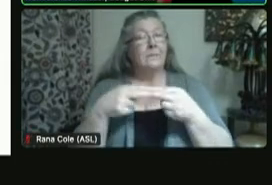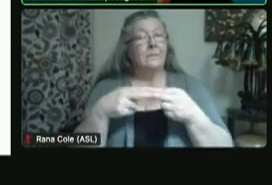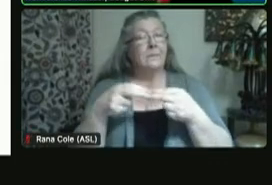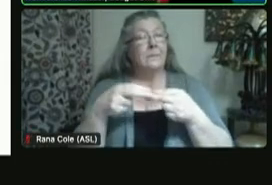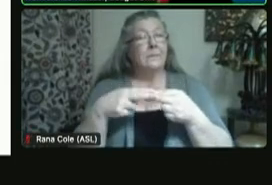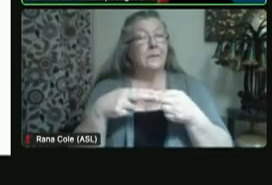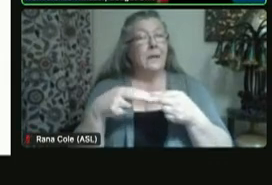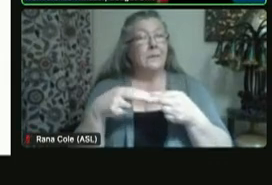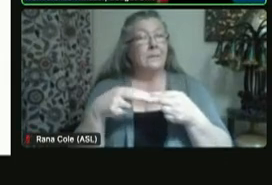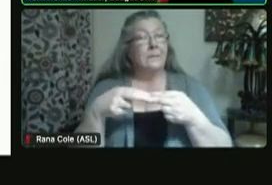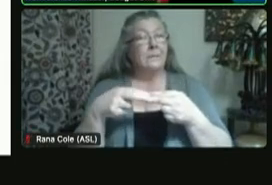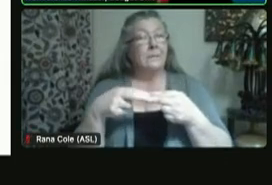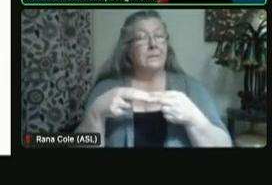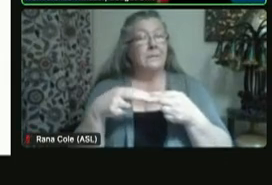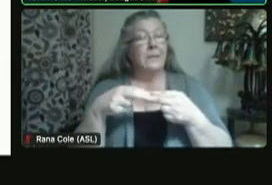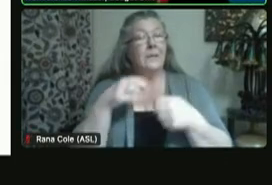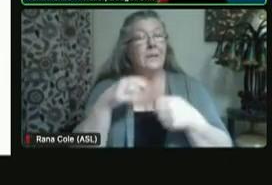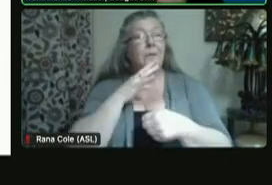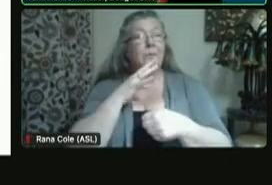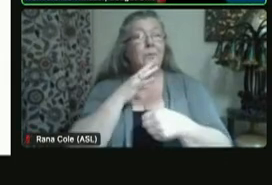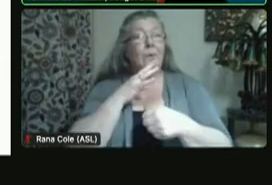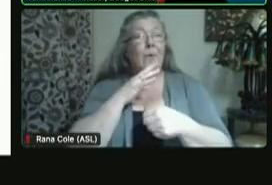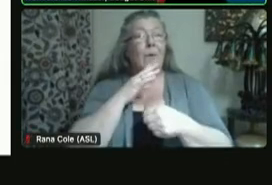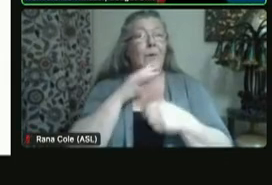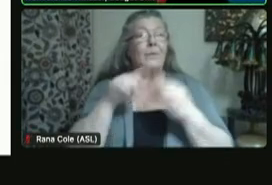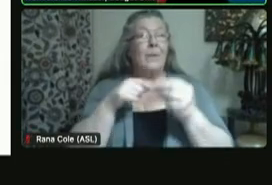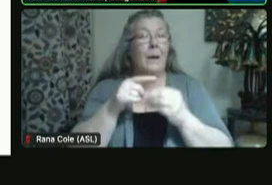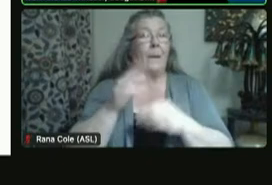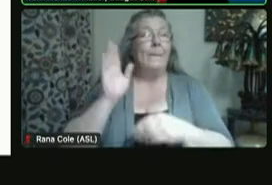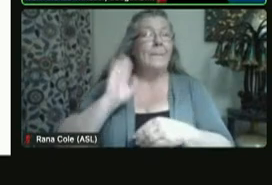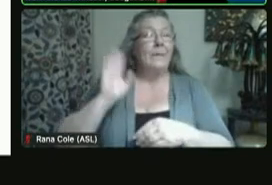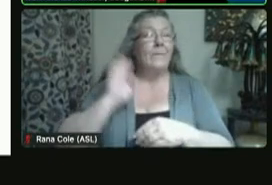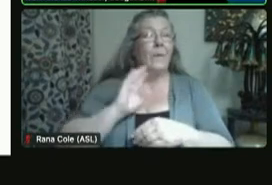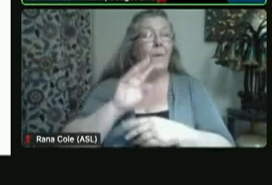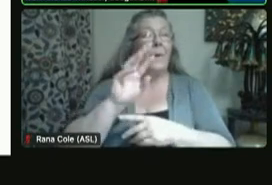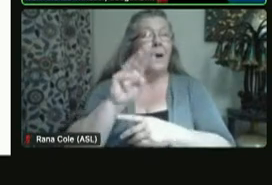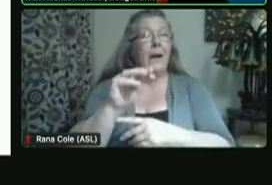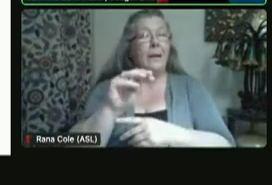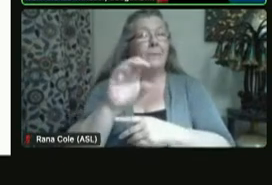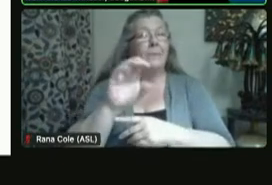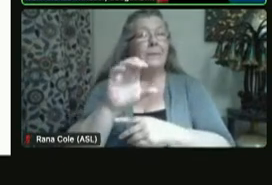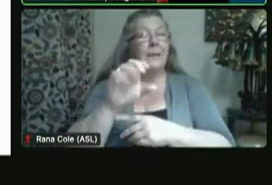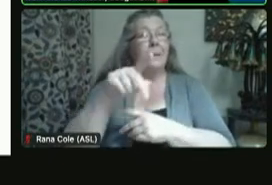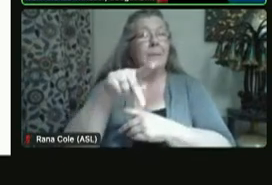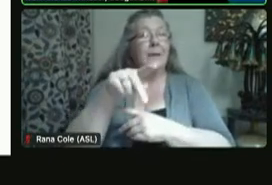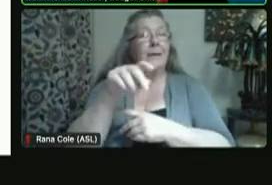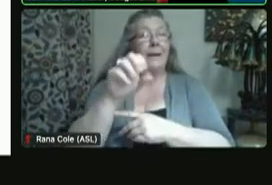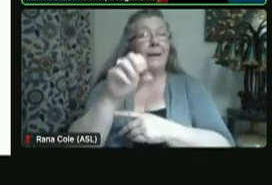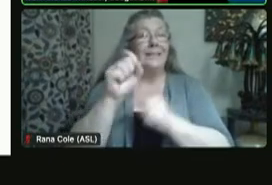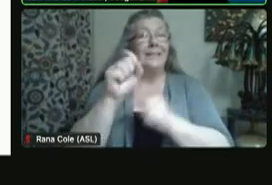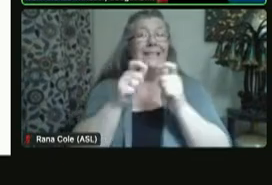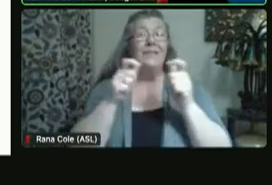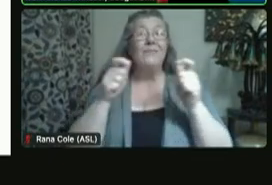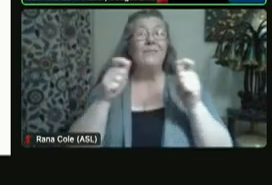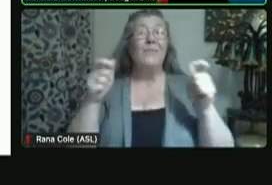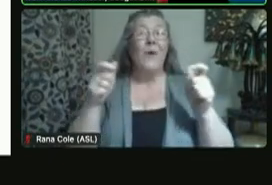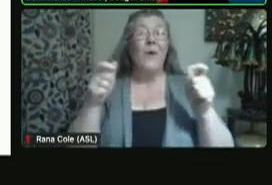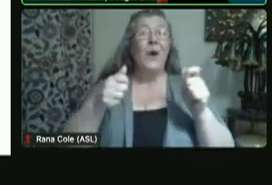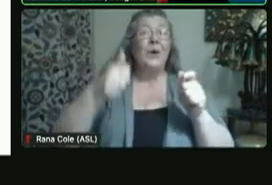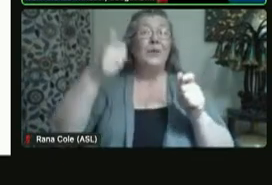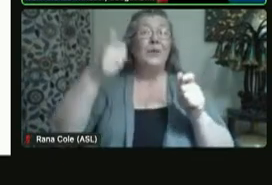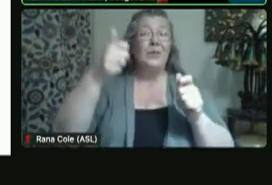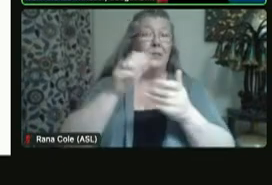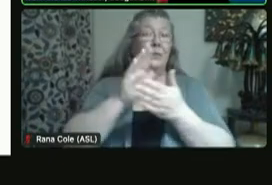So as it has been mentioned before, MCPS is the largest school system in Maryland. So we're going to talk a little bit about our per pupil